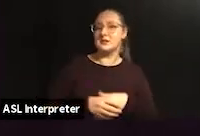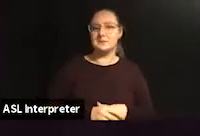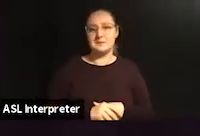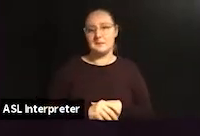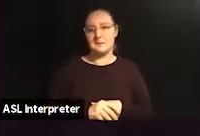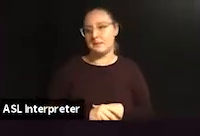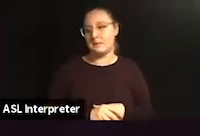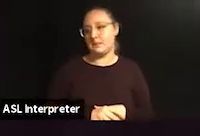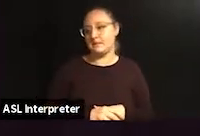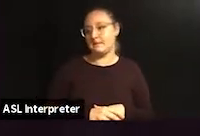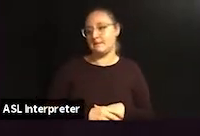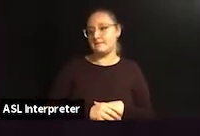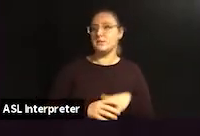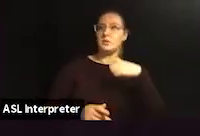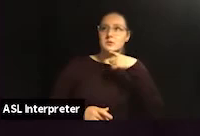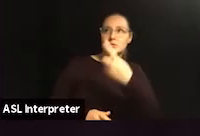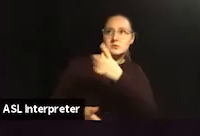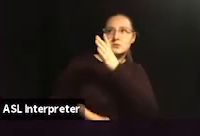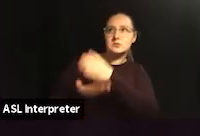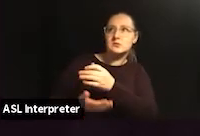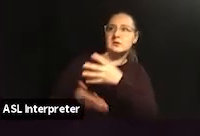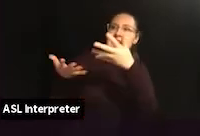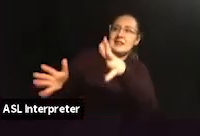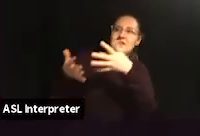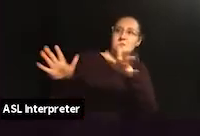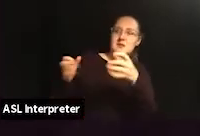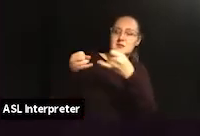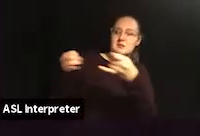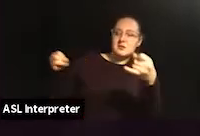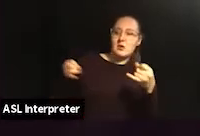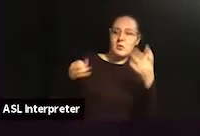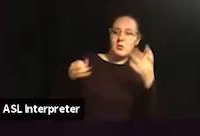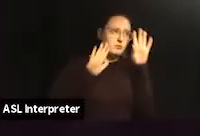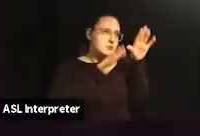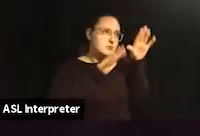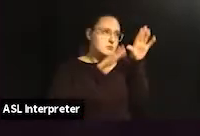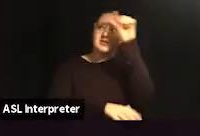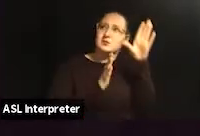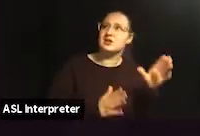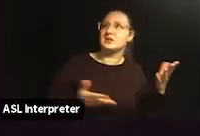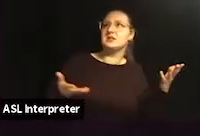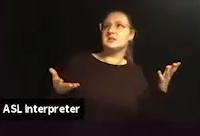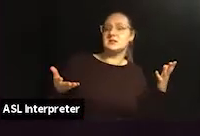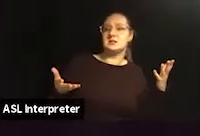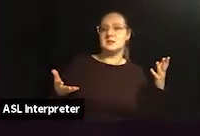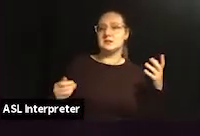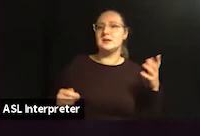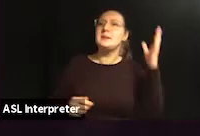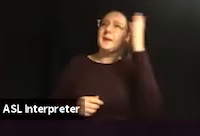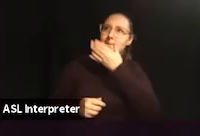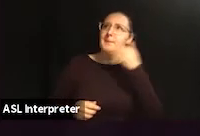we told you in Egypt? Let us alone and let us serve the Egyptians. For it would have been better for us to serve